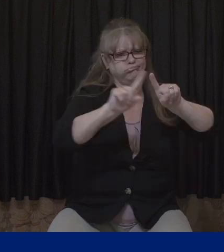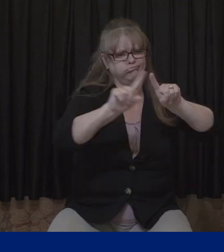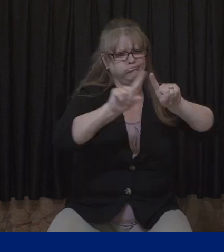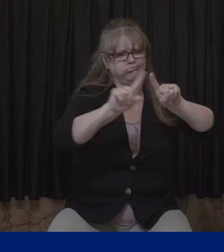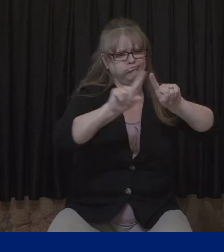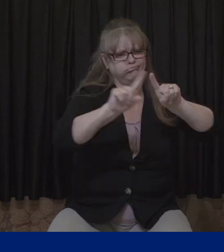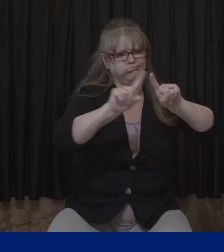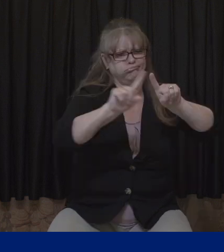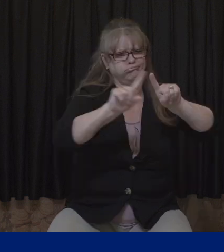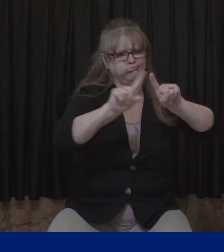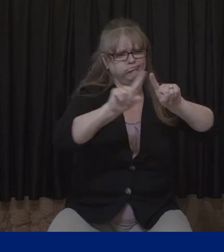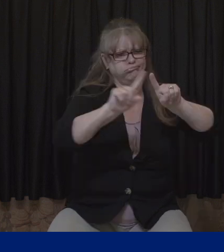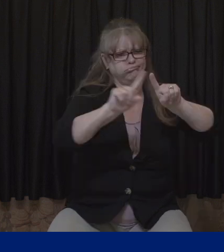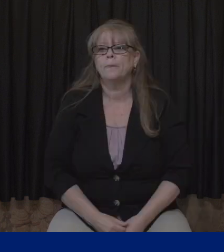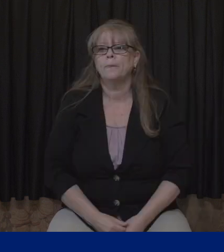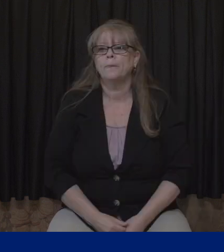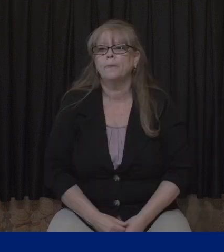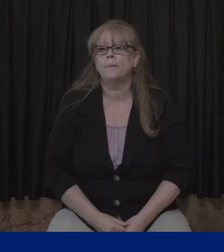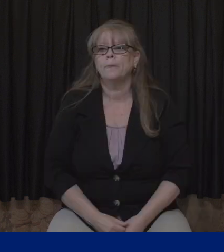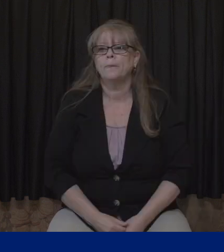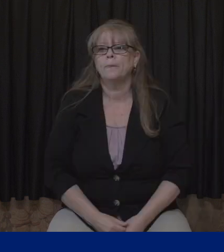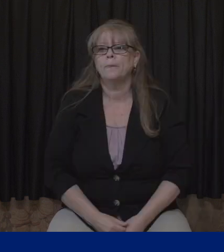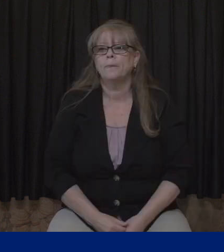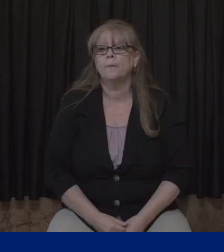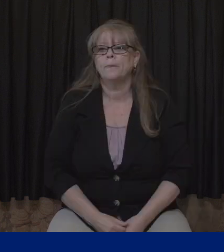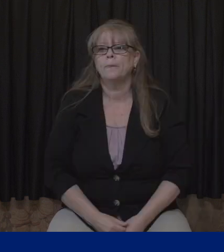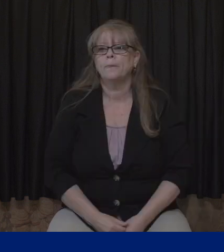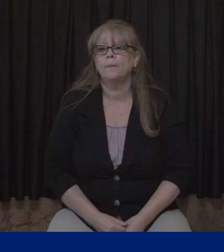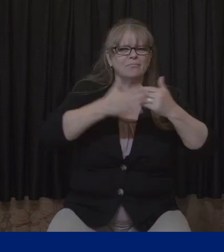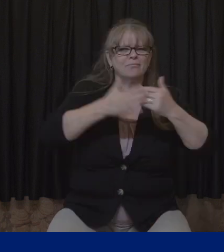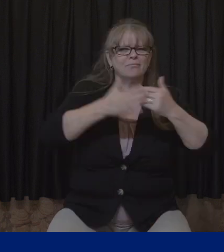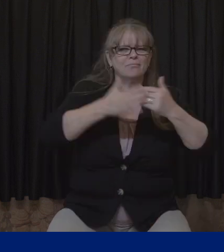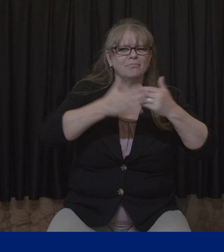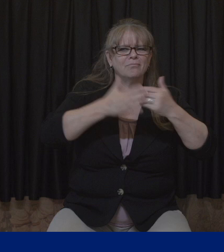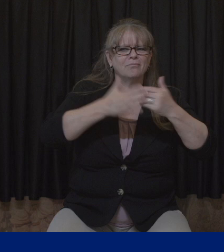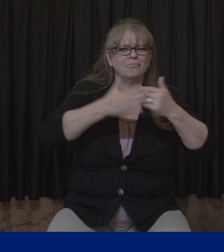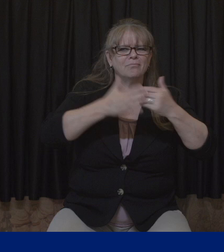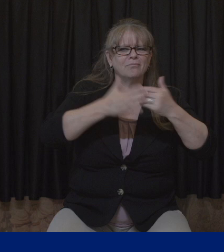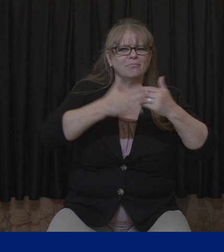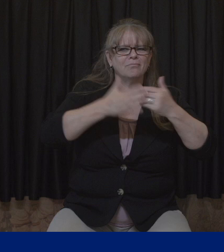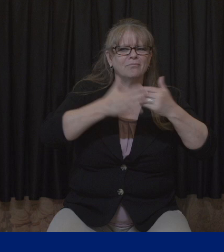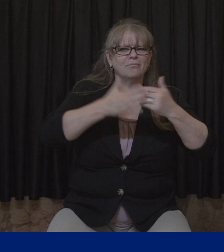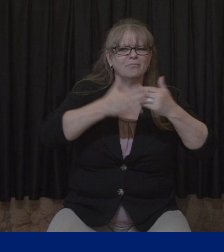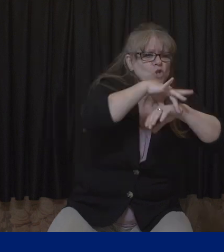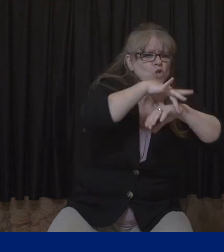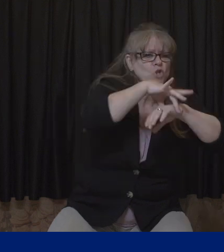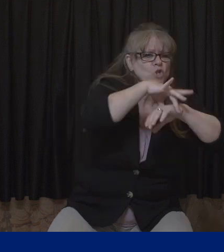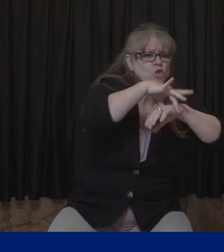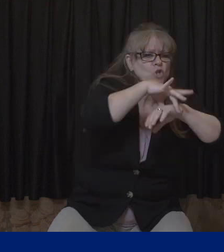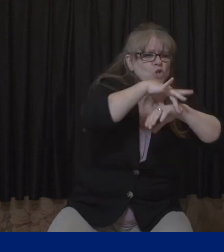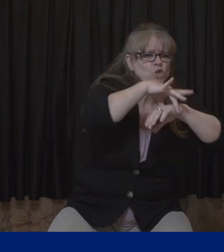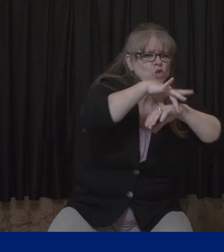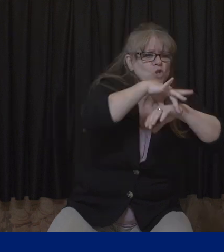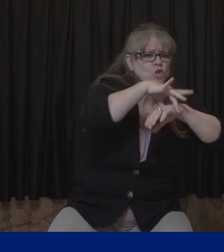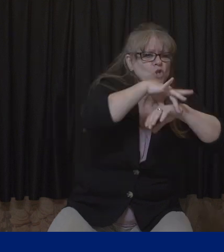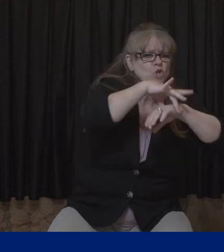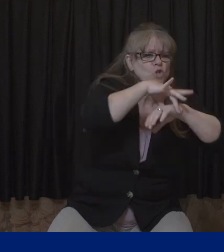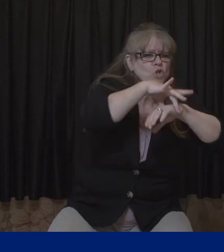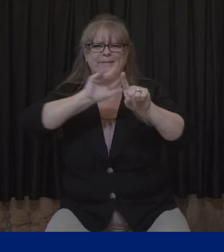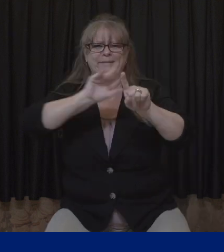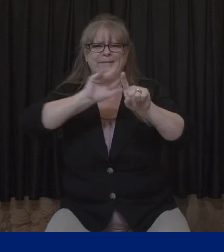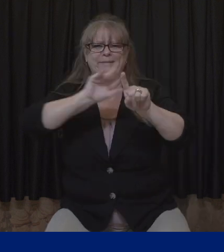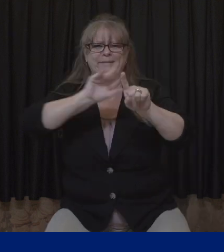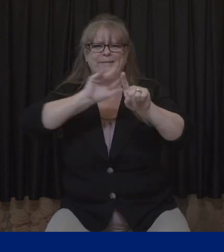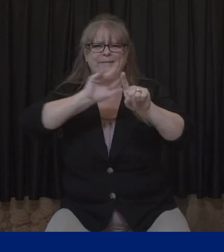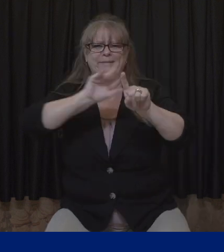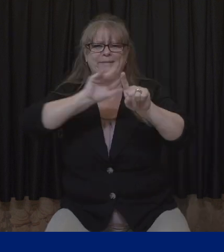geographically, politically, no matter where you live in your state, all of these views are motivated by genuine care and concern for our